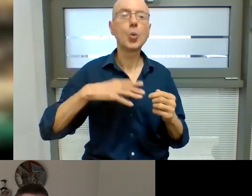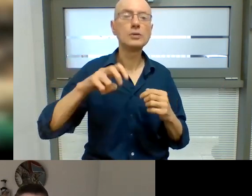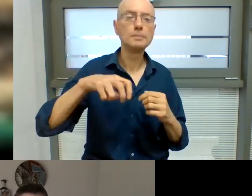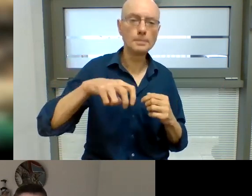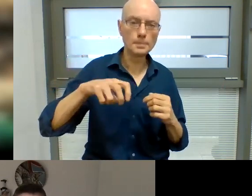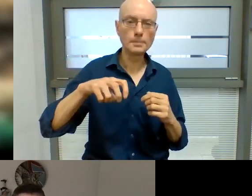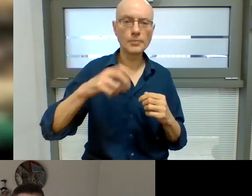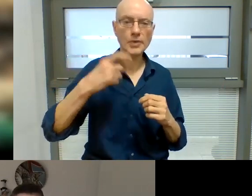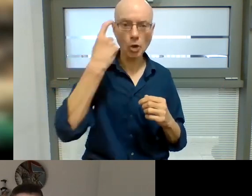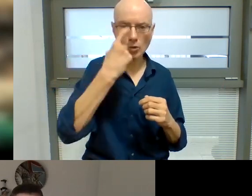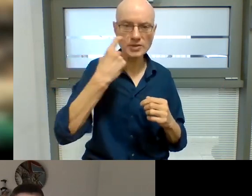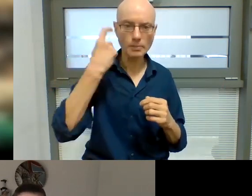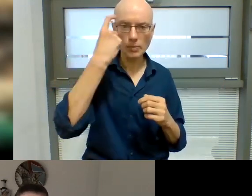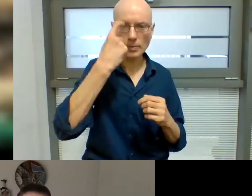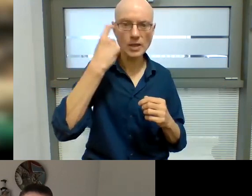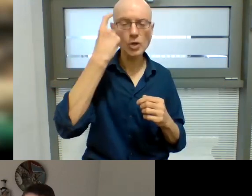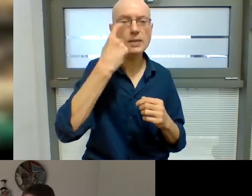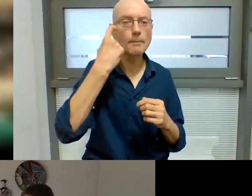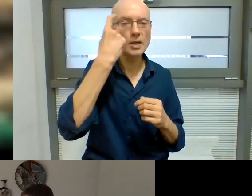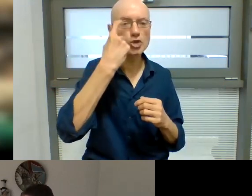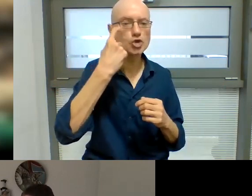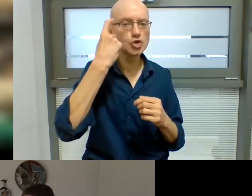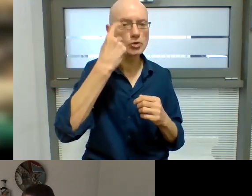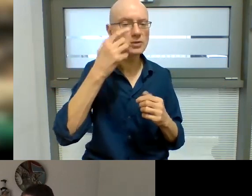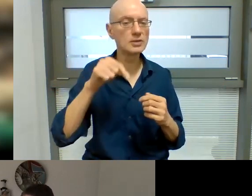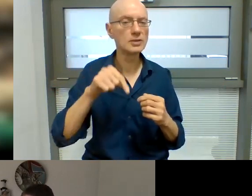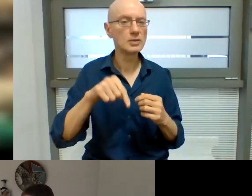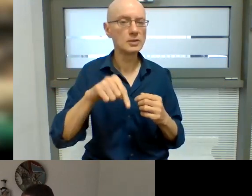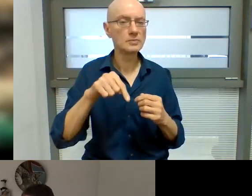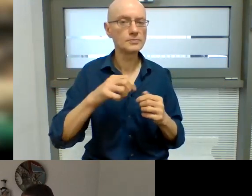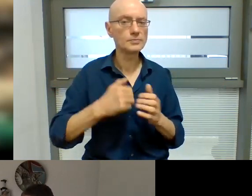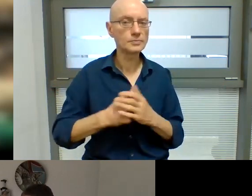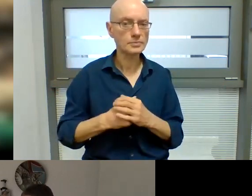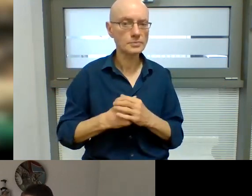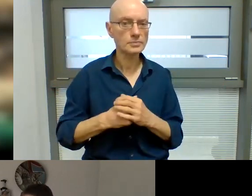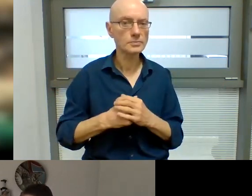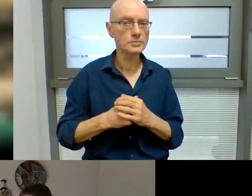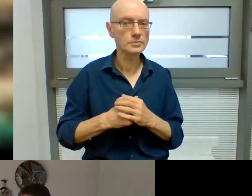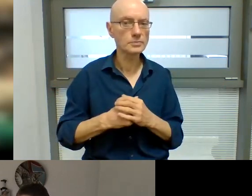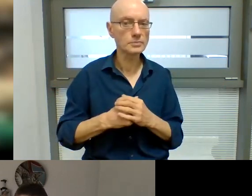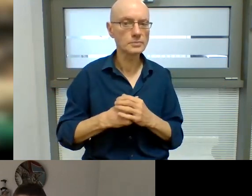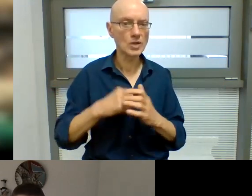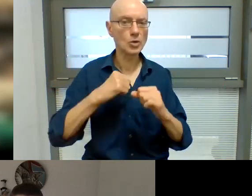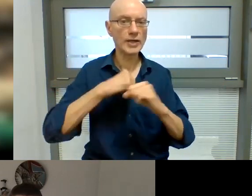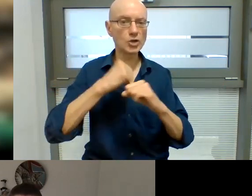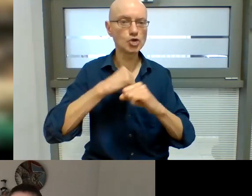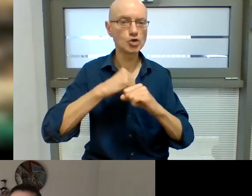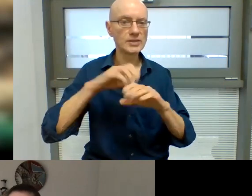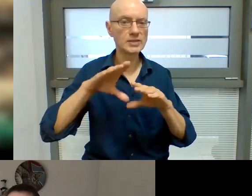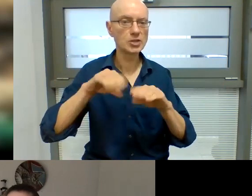contemplation within your wheel walk, then the sound of the engine comes to a